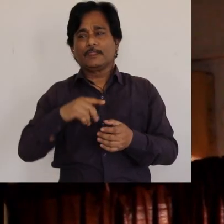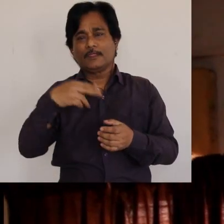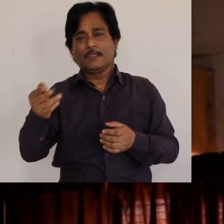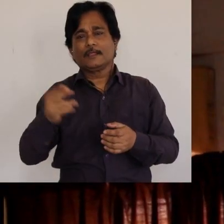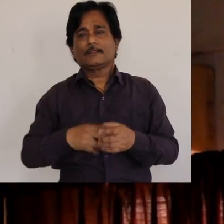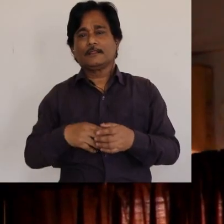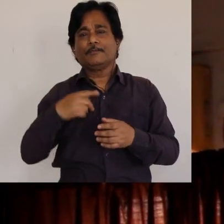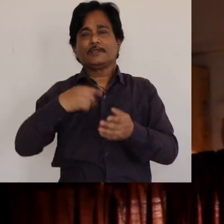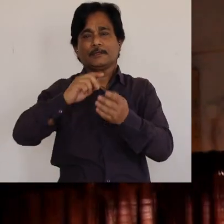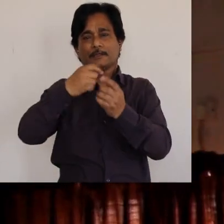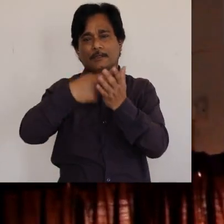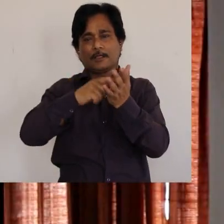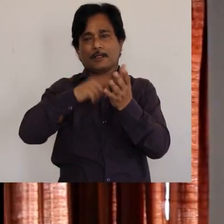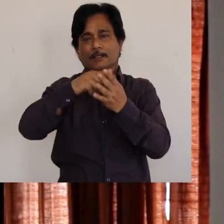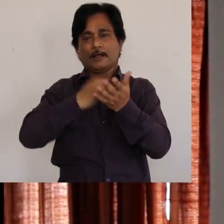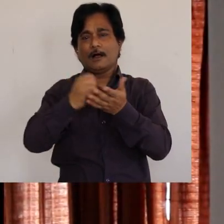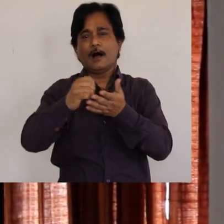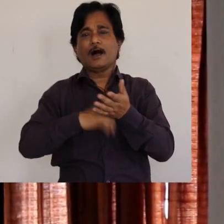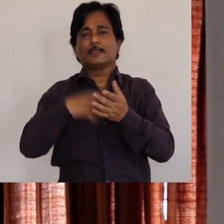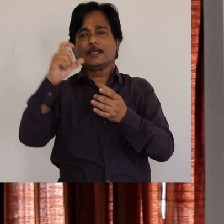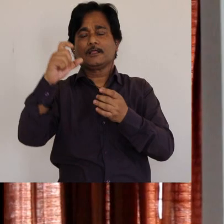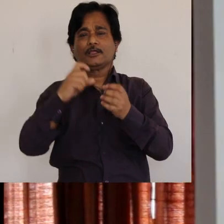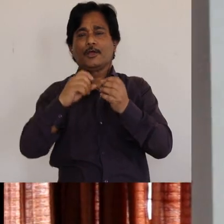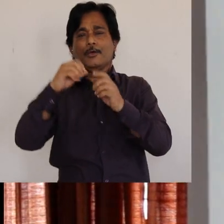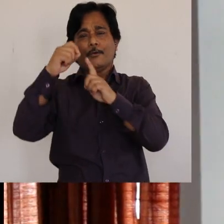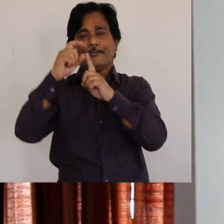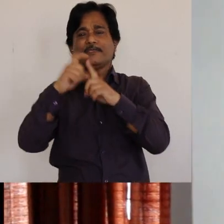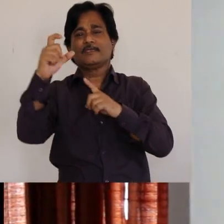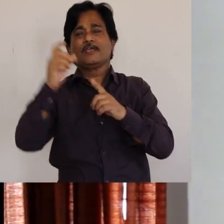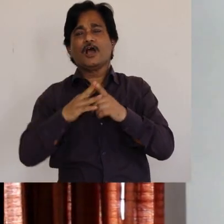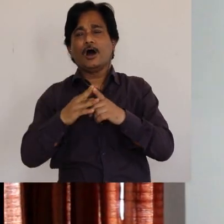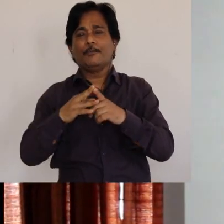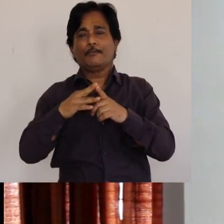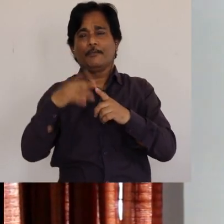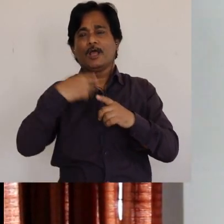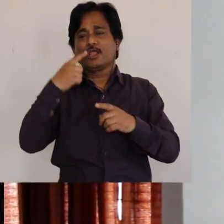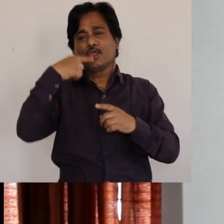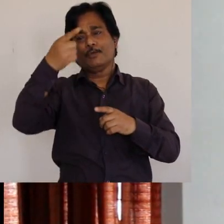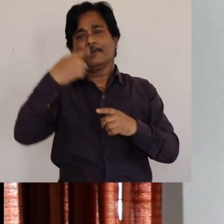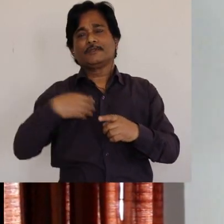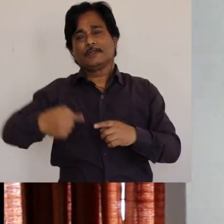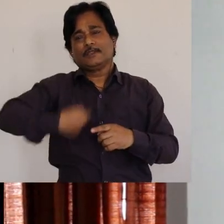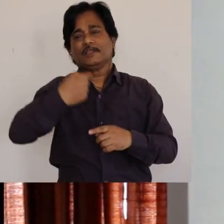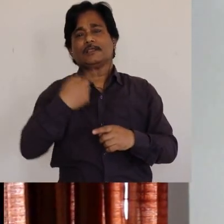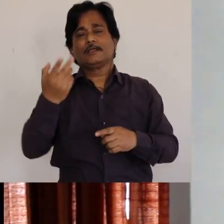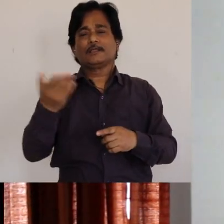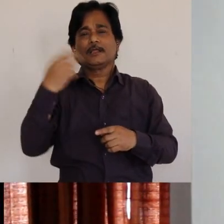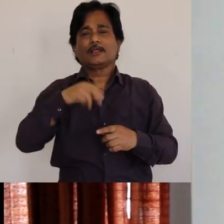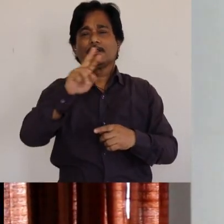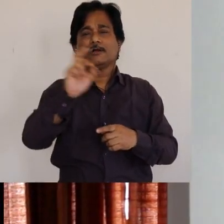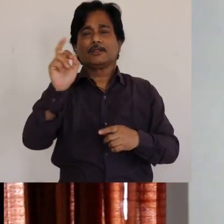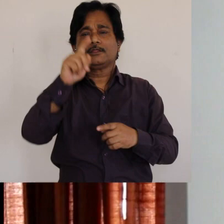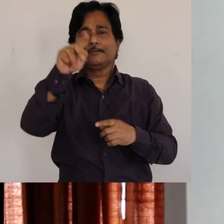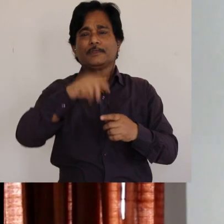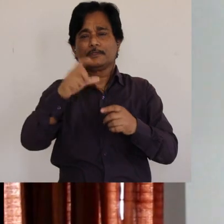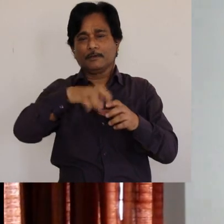Then, Mr. Rajan Bean, Program Coordinator, Protibandhi Community Center, shared his experience as a participant of 2017